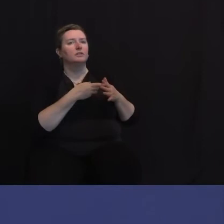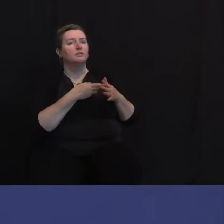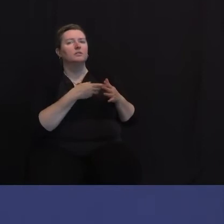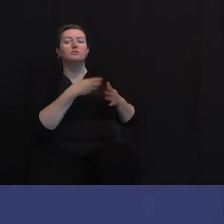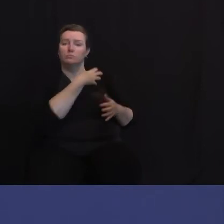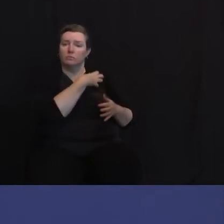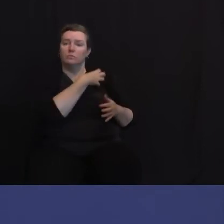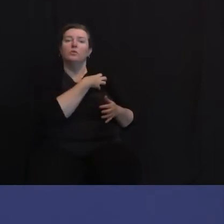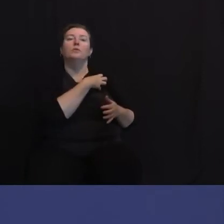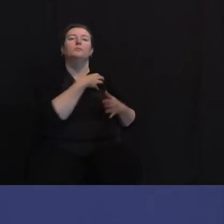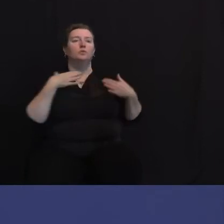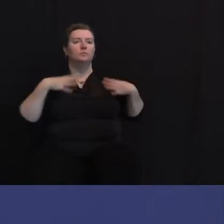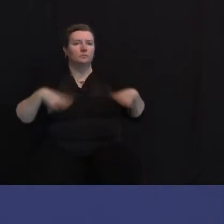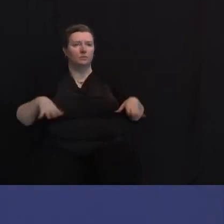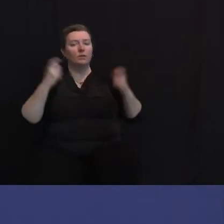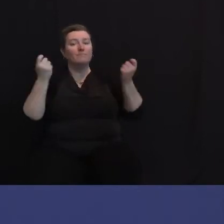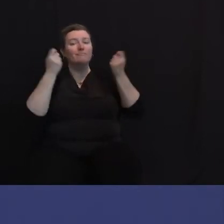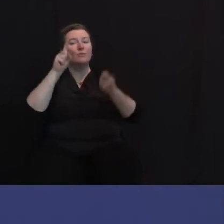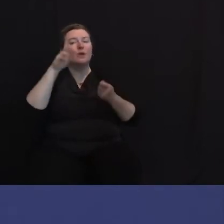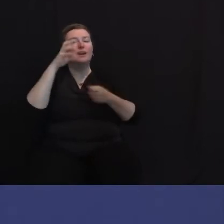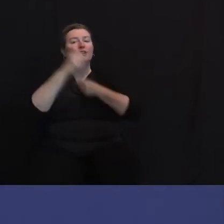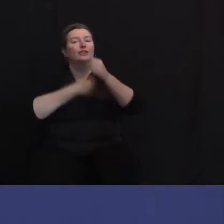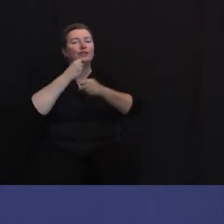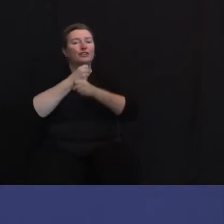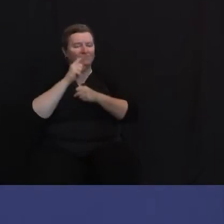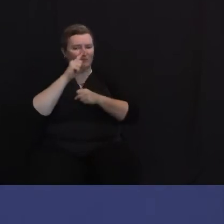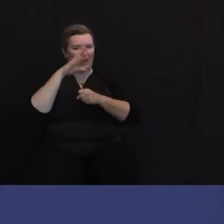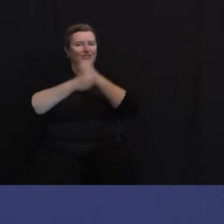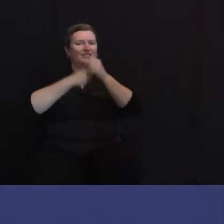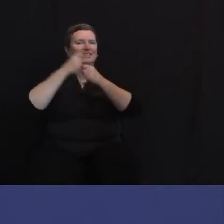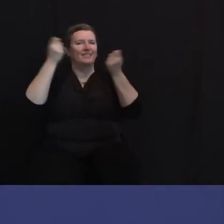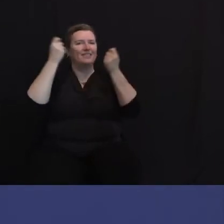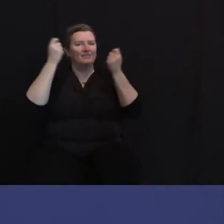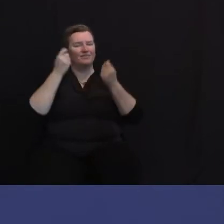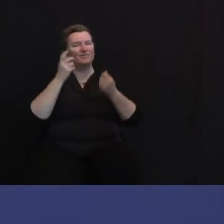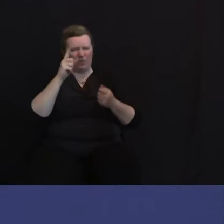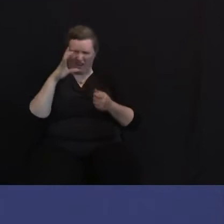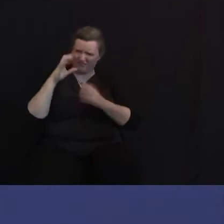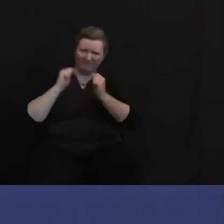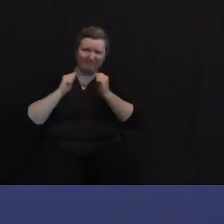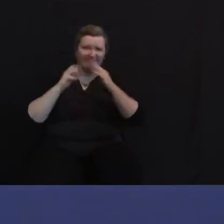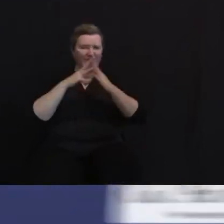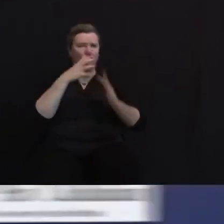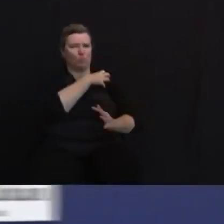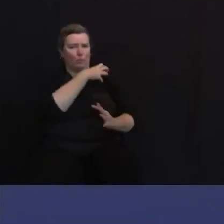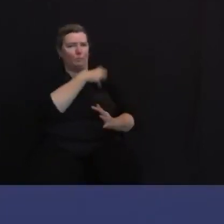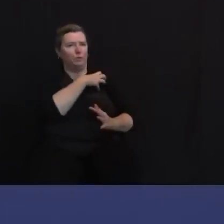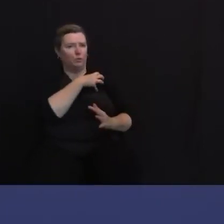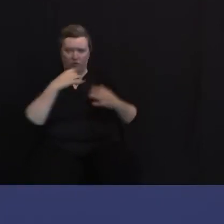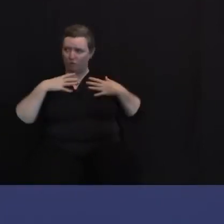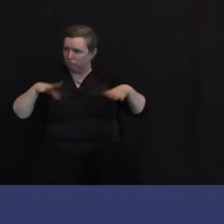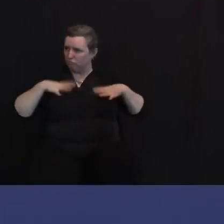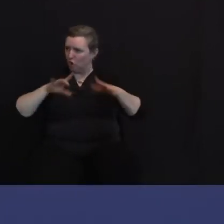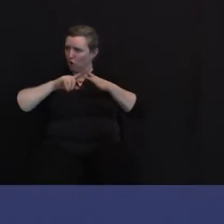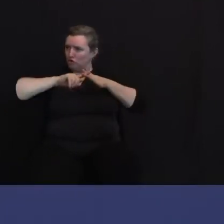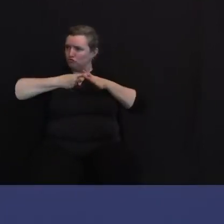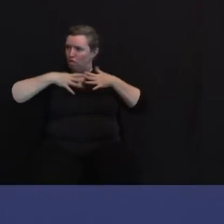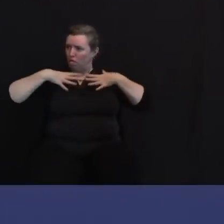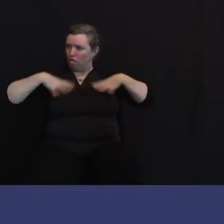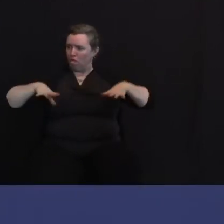of the New Jersey State Police. So that's right. Thank you, Governor. Just waiting for my horse.